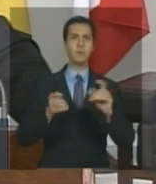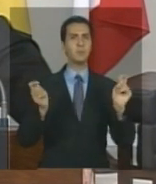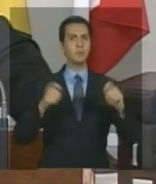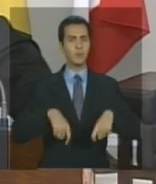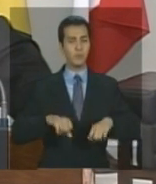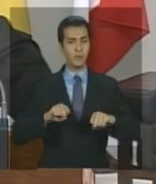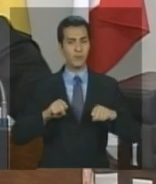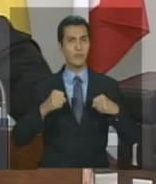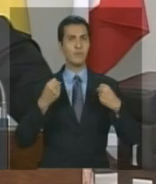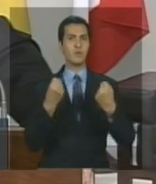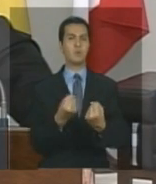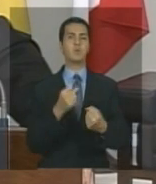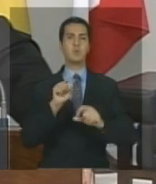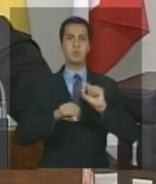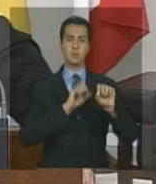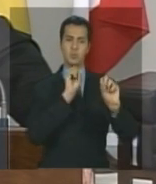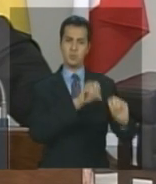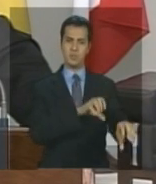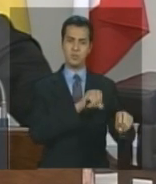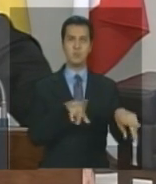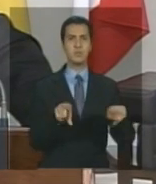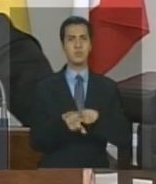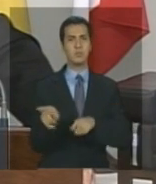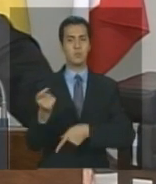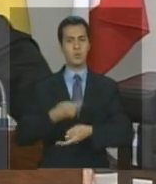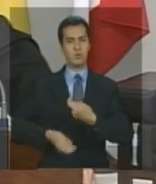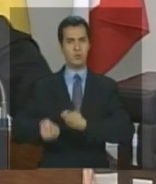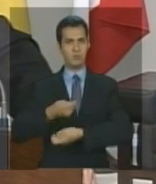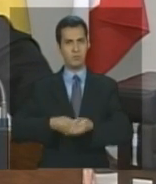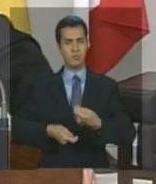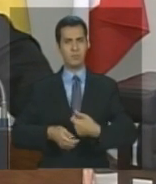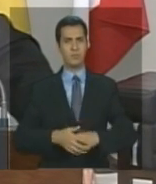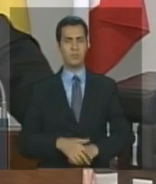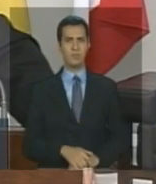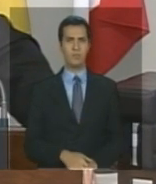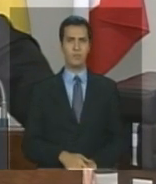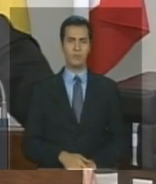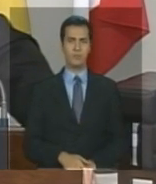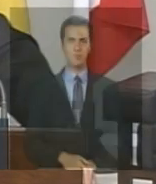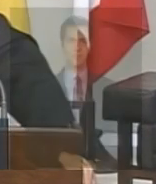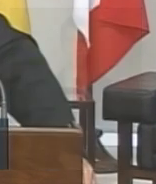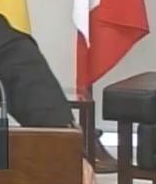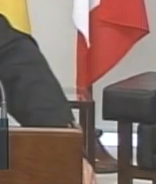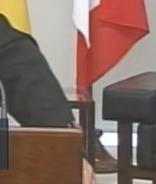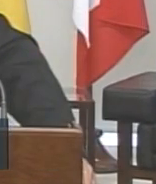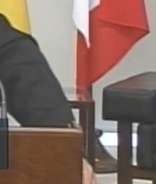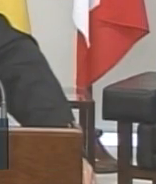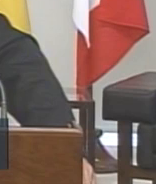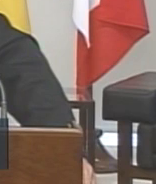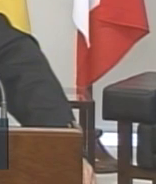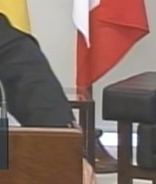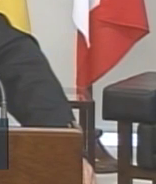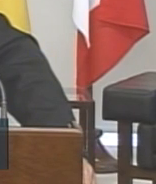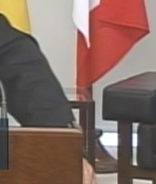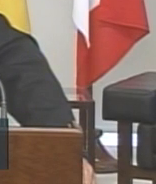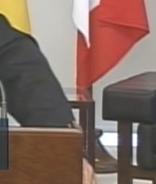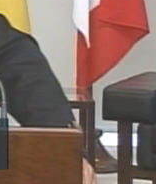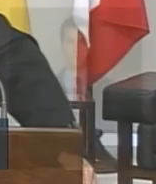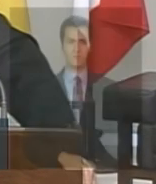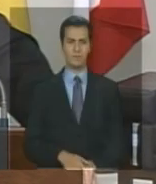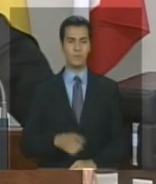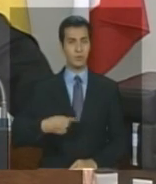fortalecer especialmente a educação e o comércio. We are very impressed with your Science Without Borders program. Nós